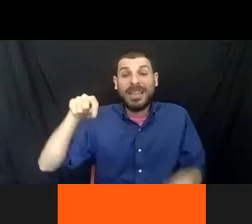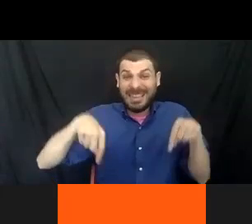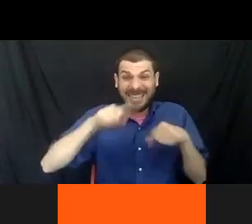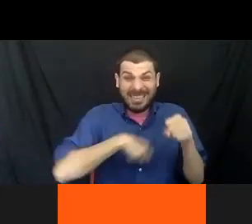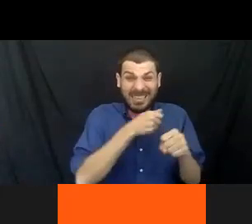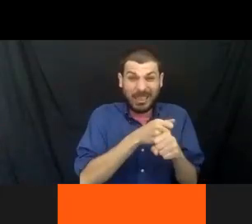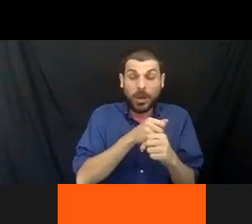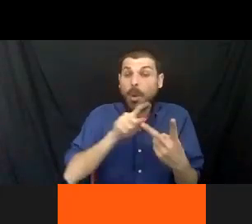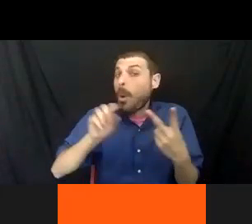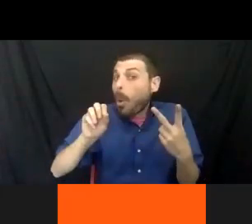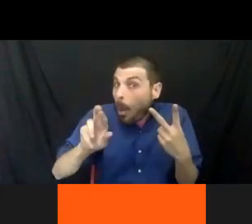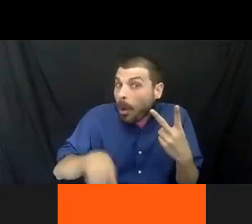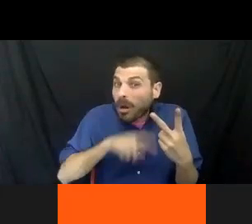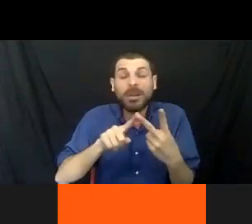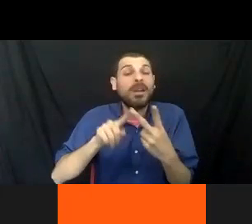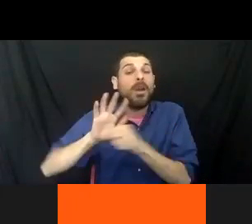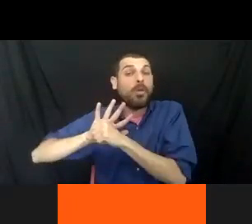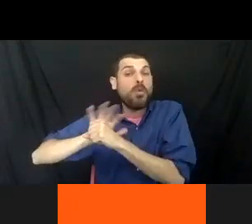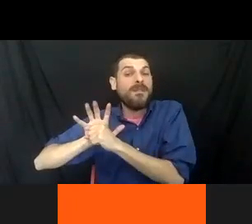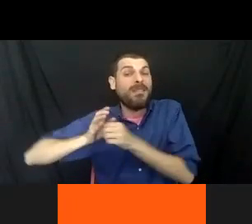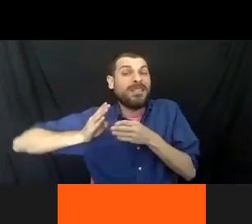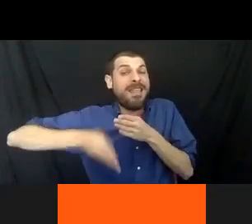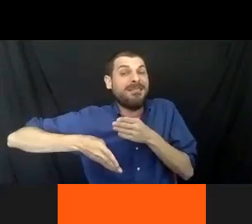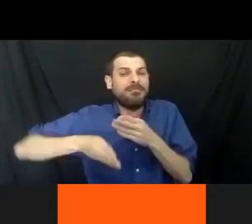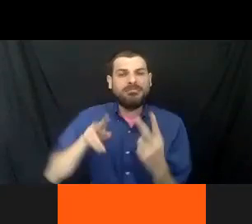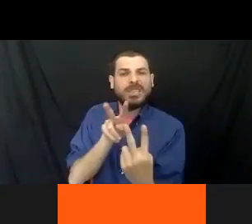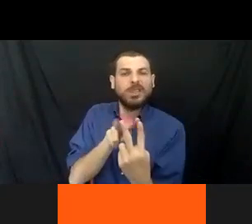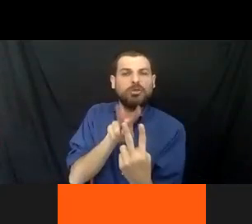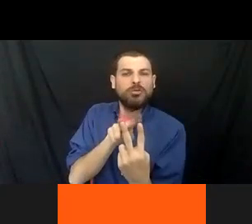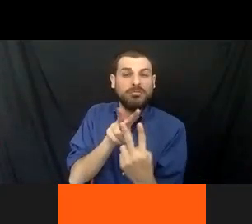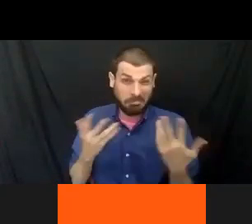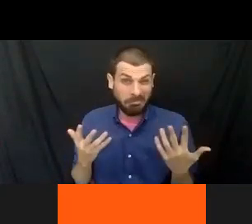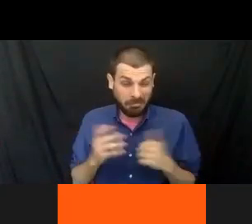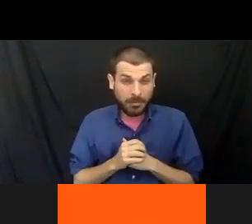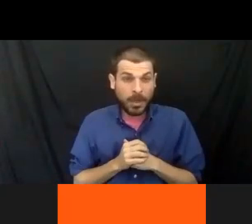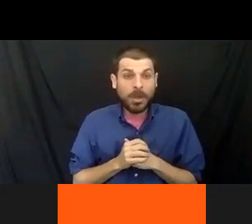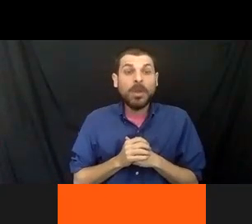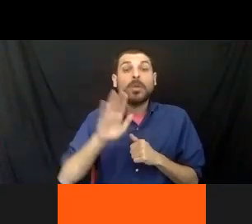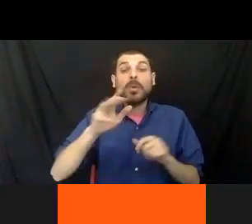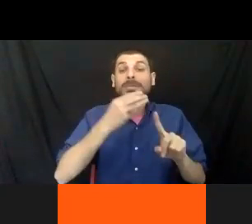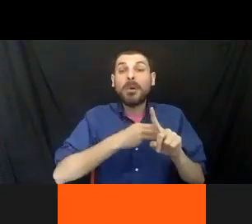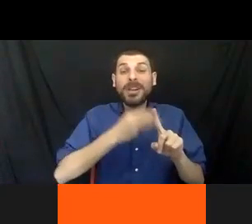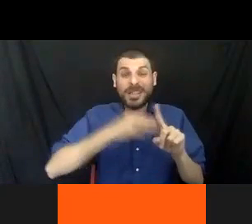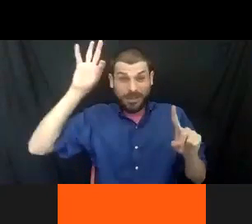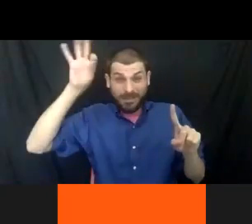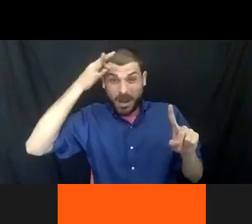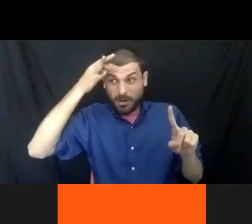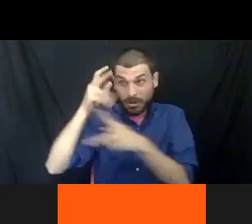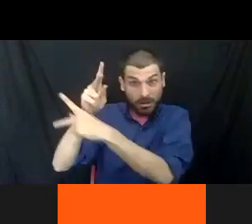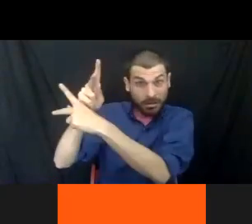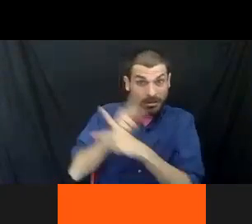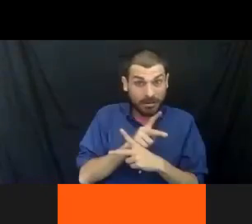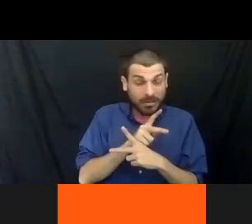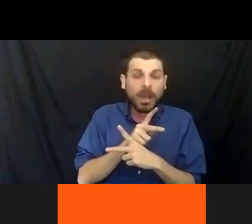So regardless of whether your mortgage is federally backed, and I'm going to talk in a little bit of